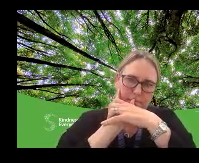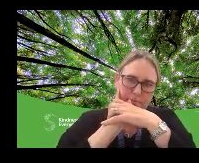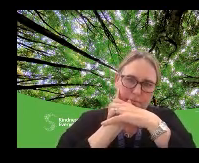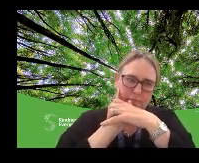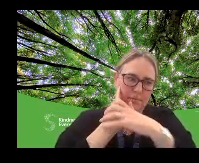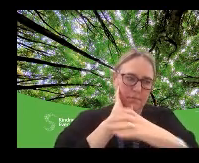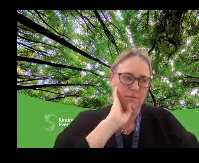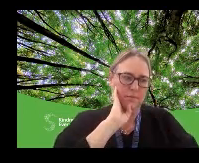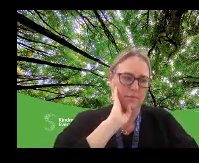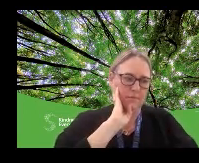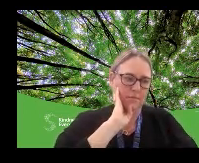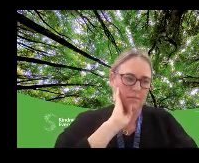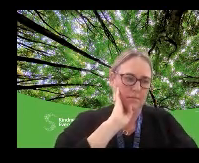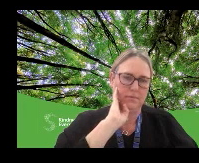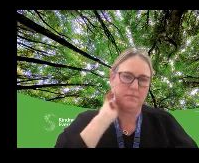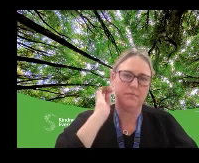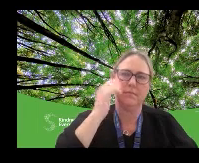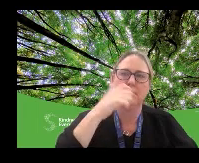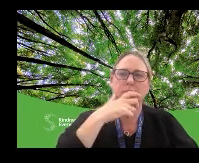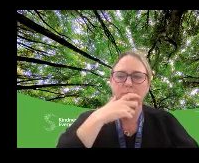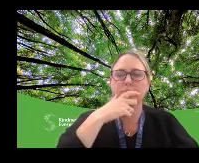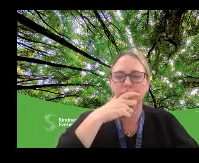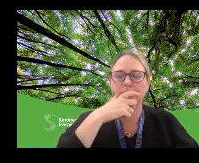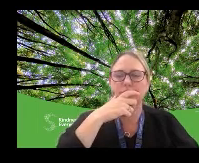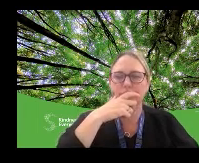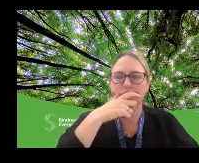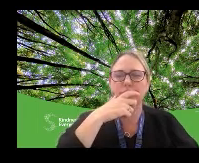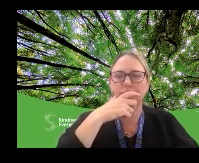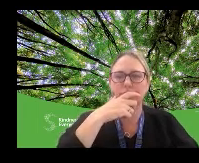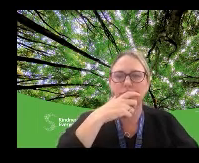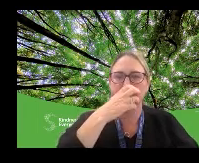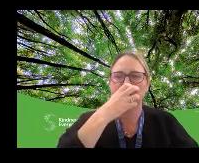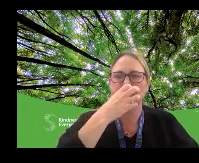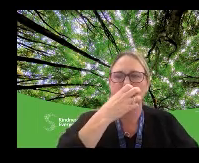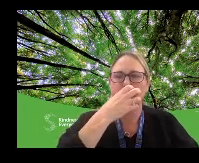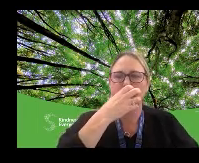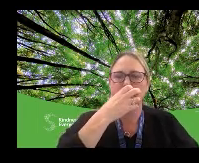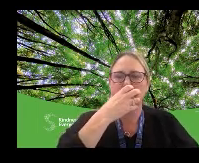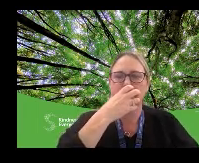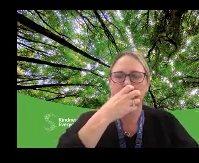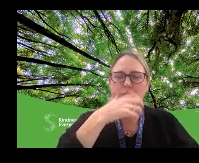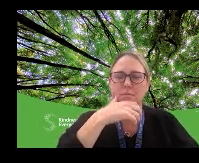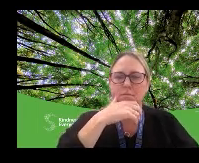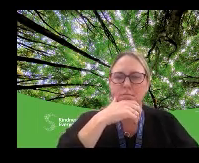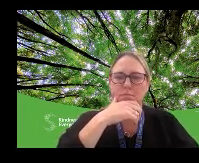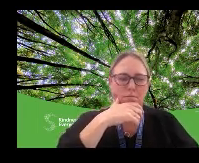be essentially copied and pasted into this section, so you're not having to then do